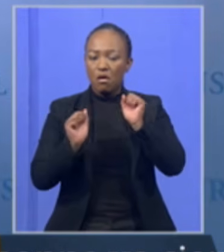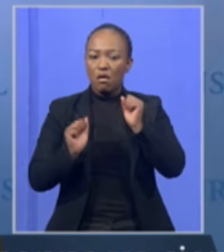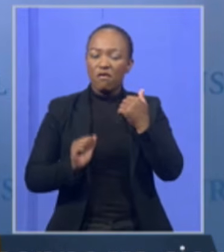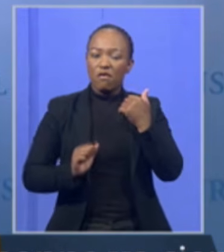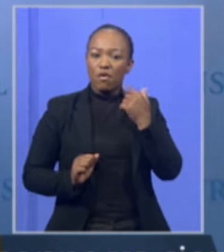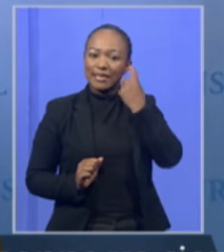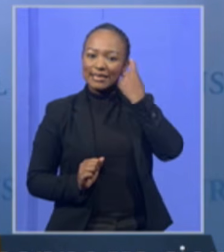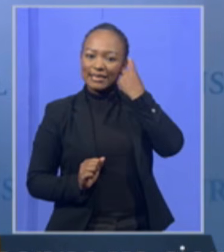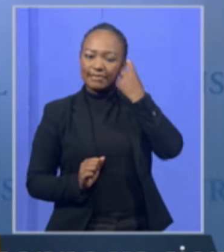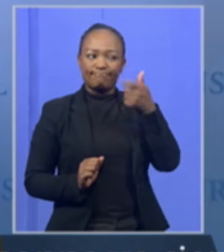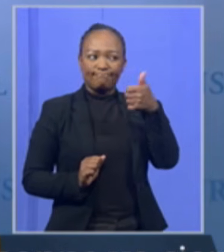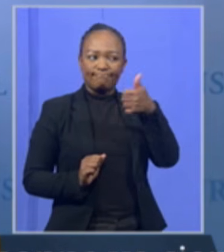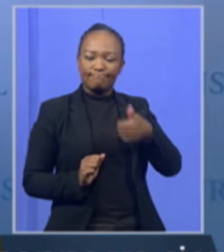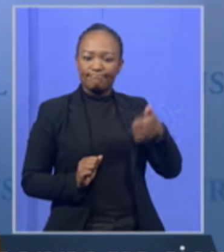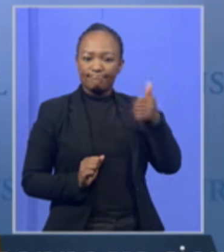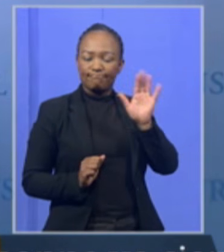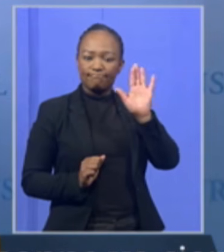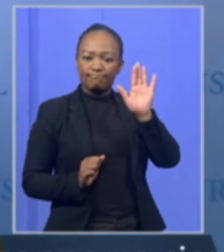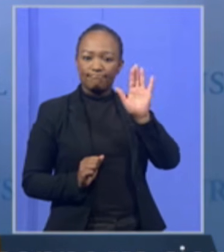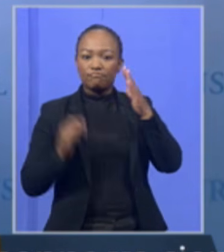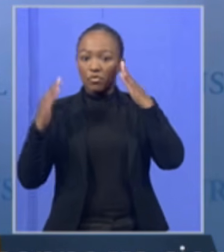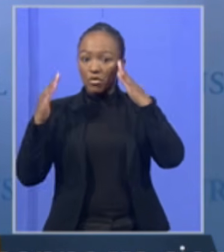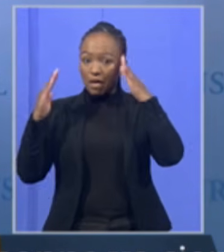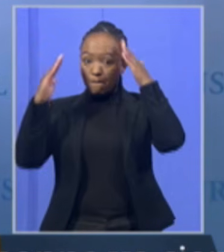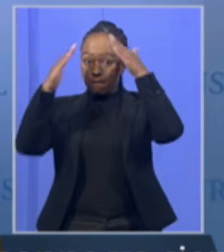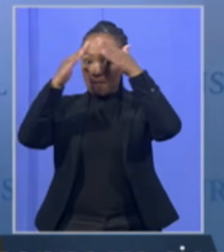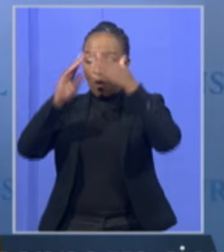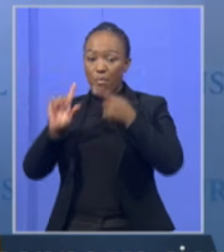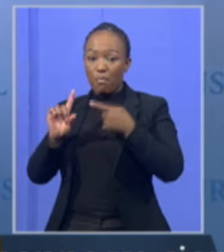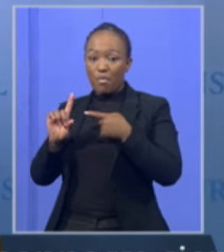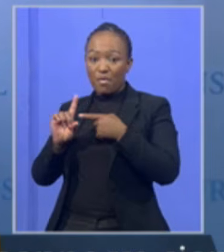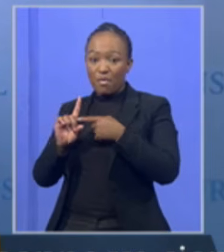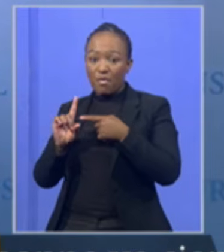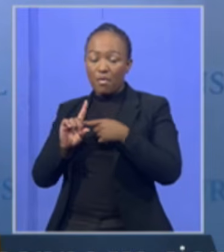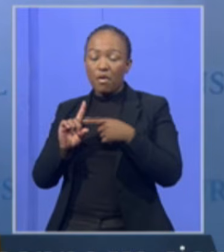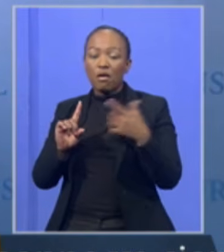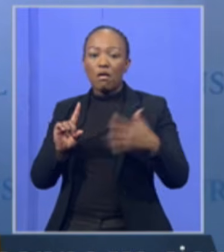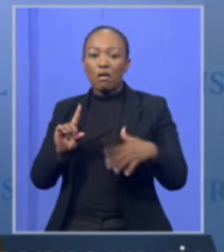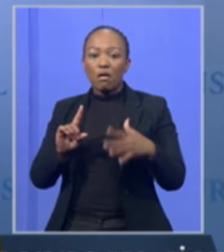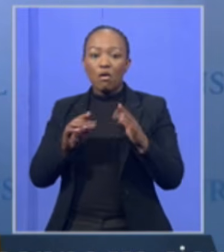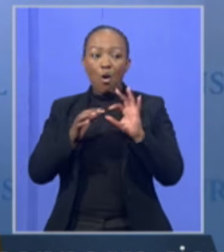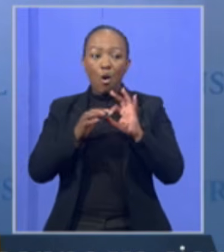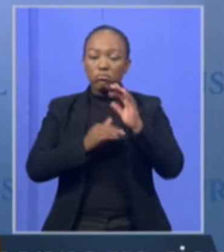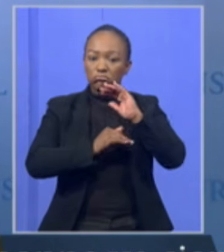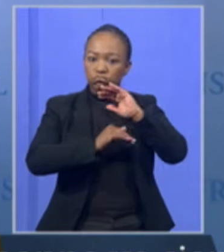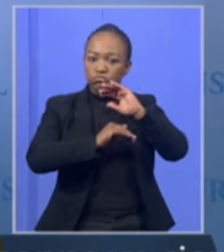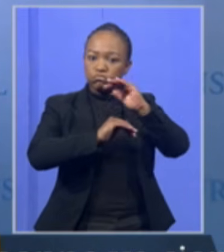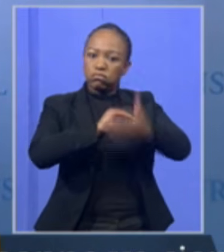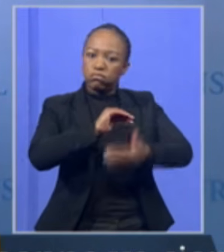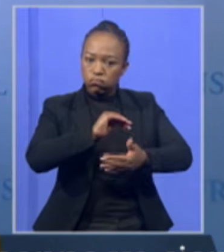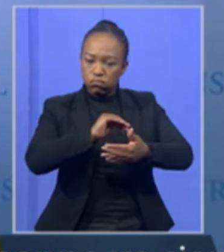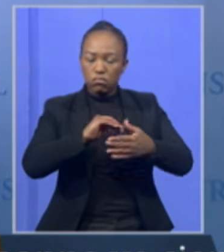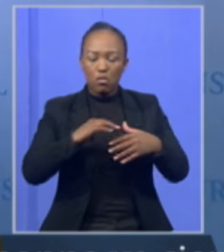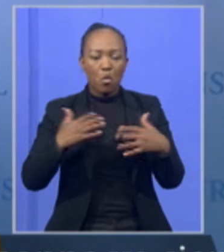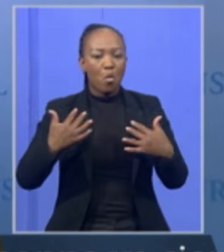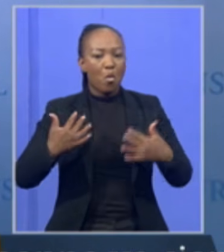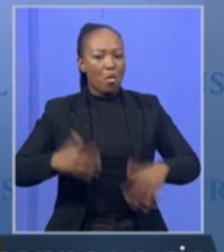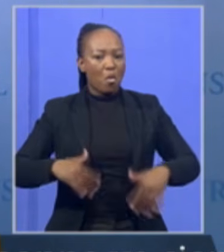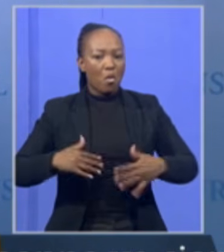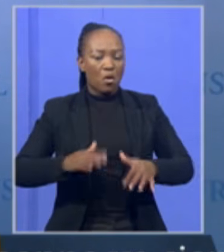General. Pope Francis also understood that protecting our common home is at heart a deeply moral